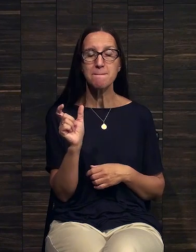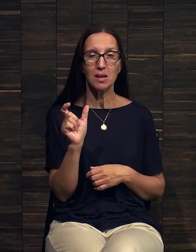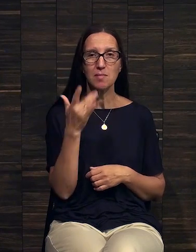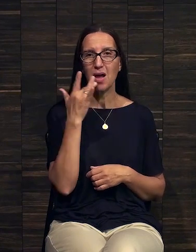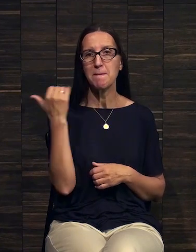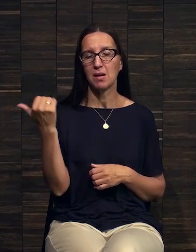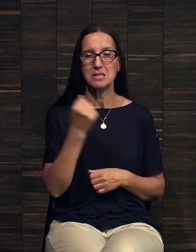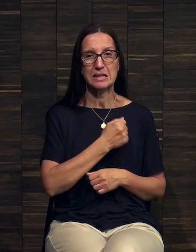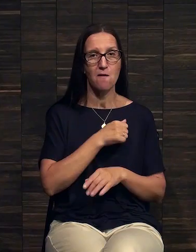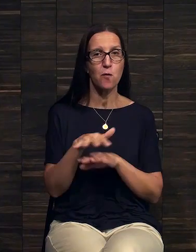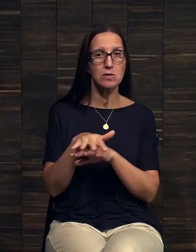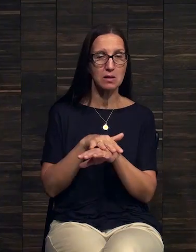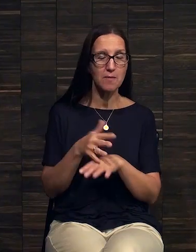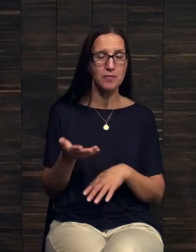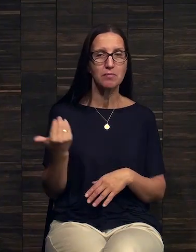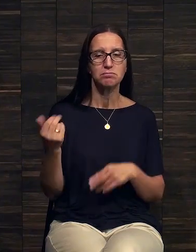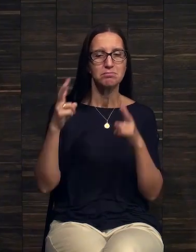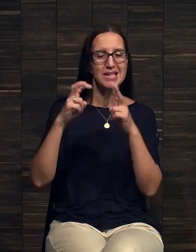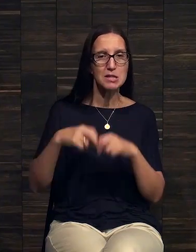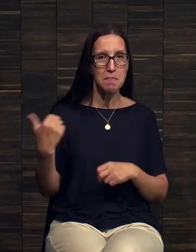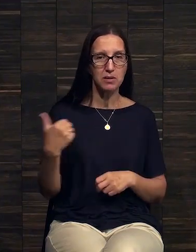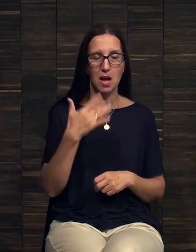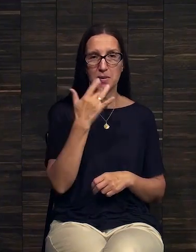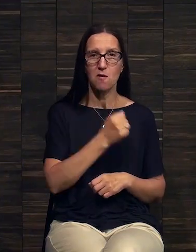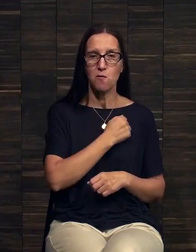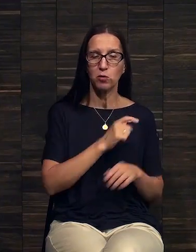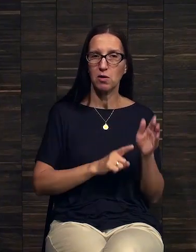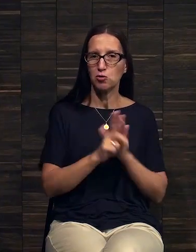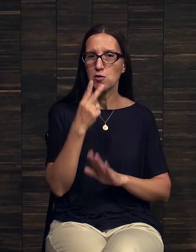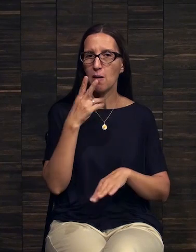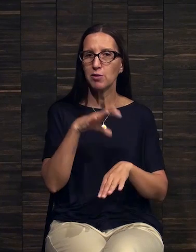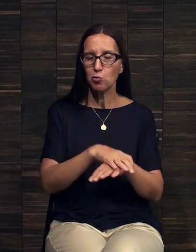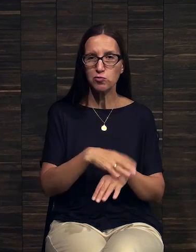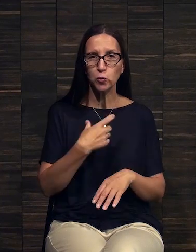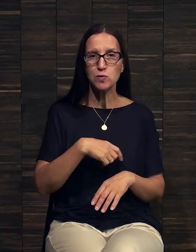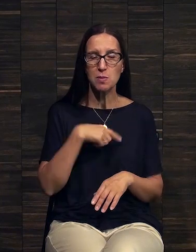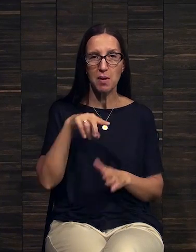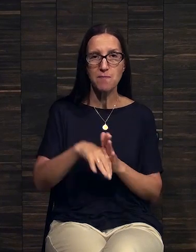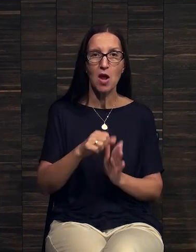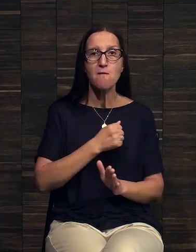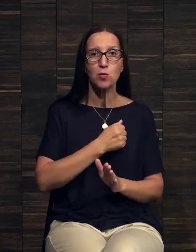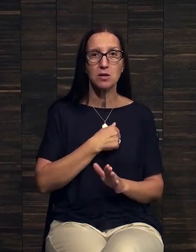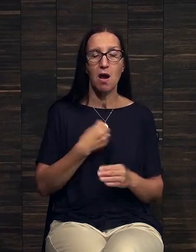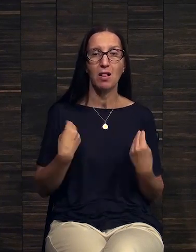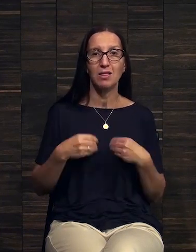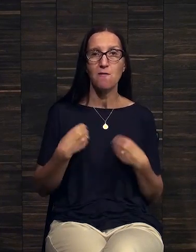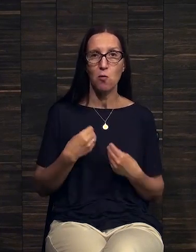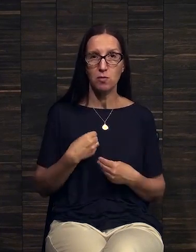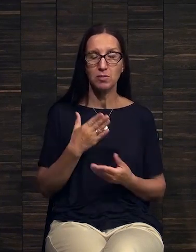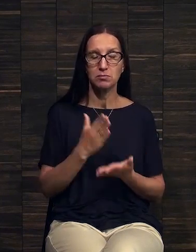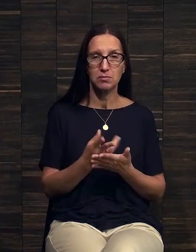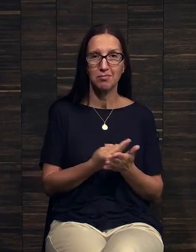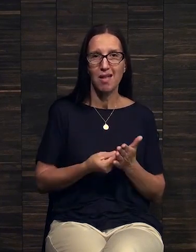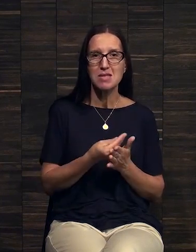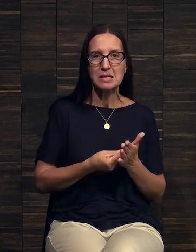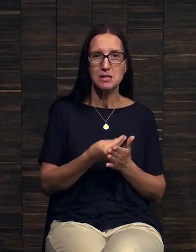punishment. And at a certain point of time, the American inspectors, they started to